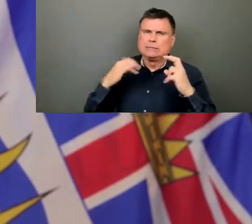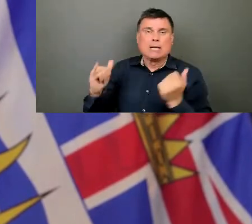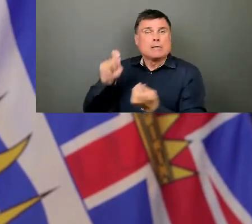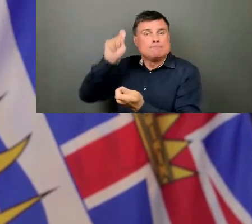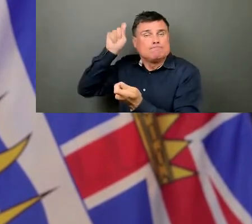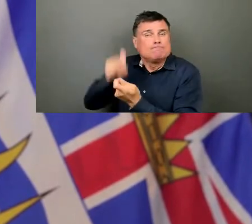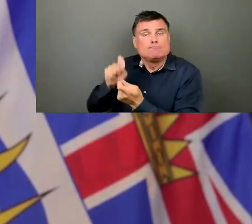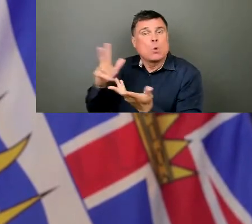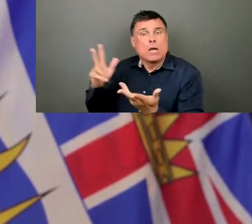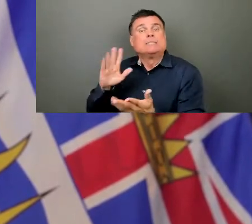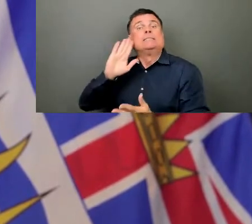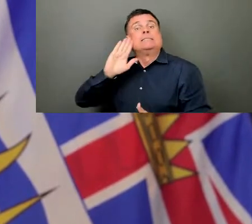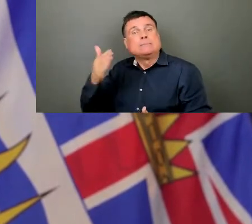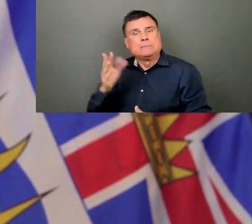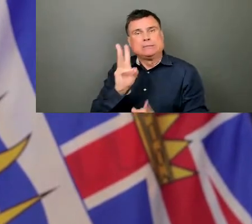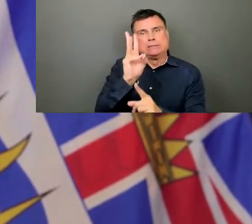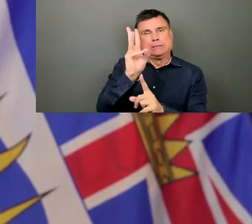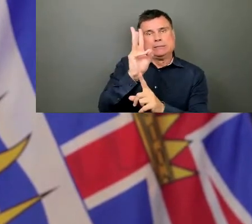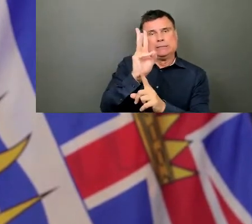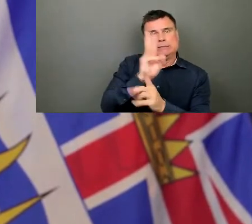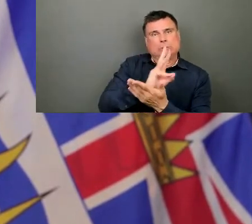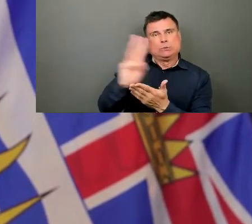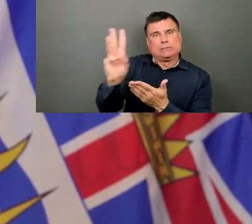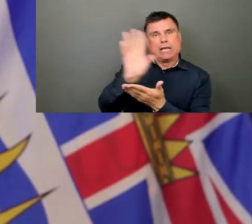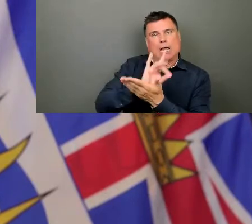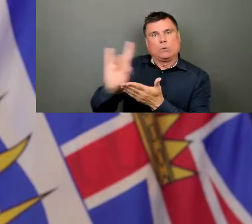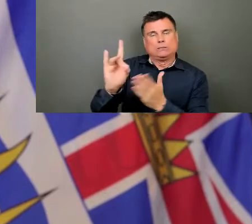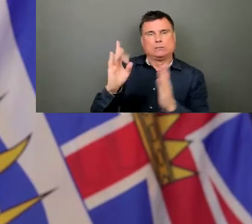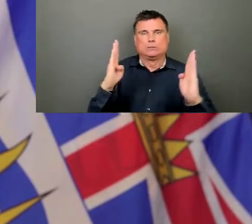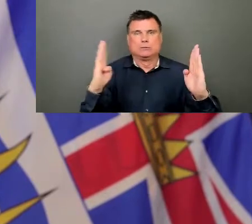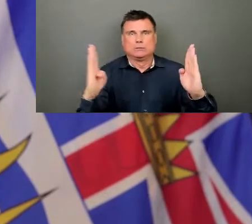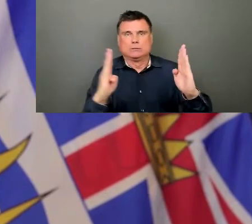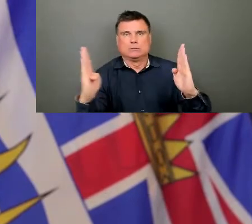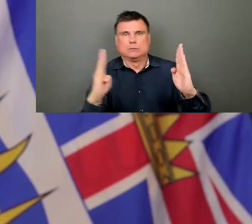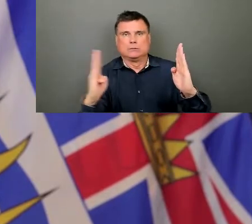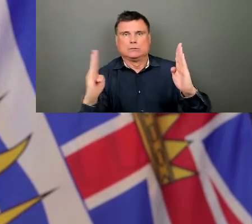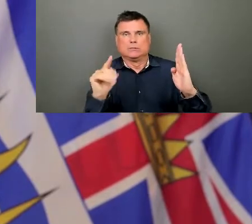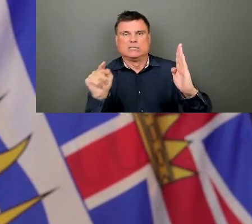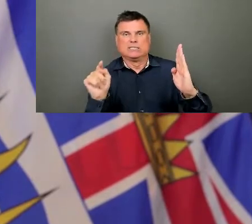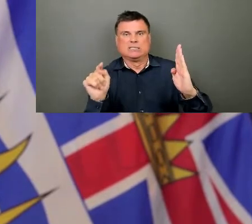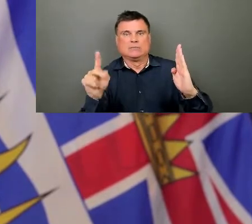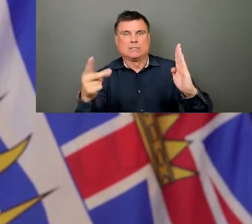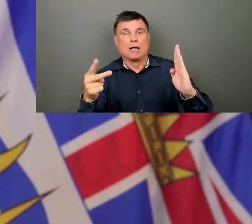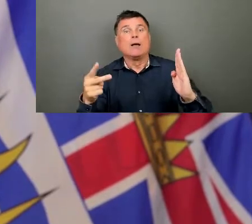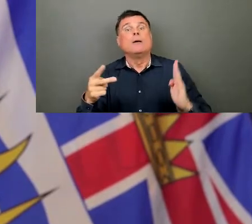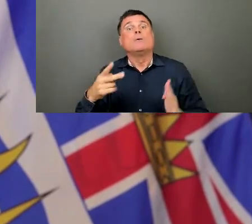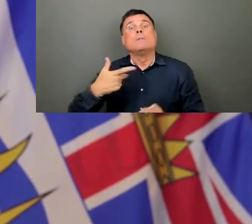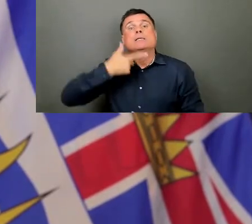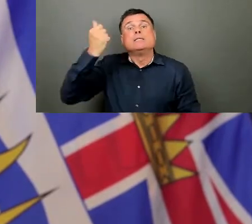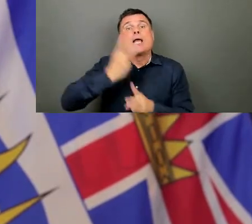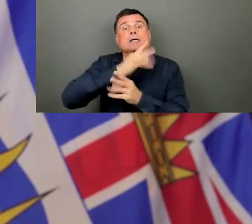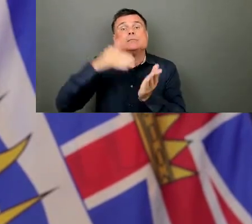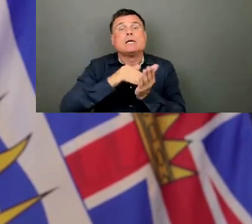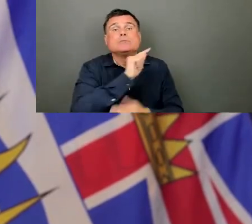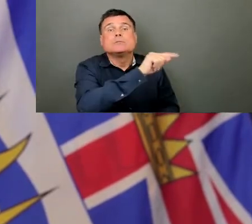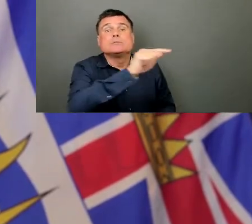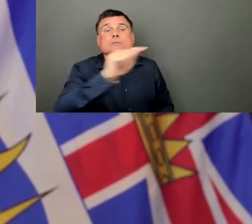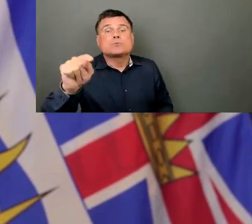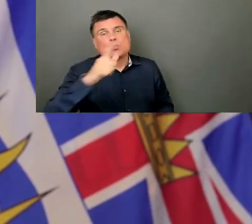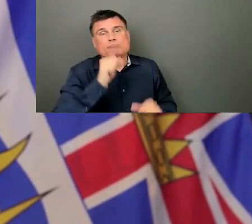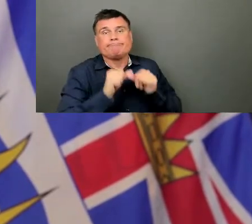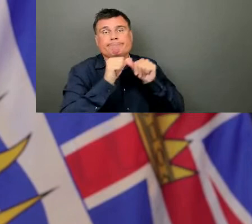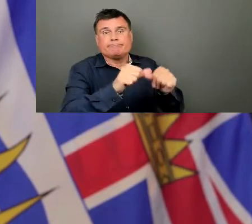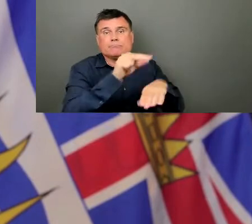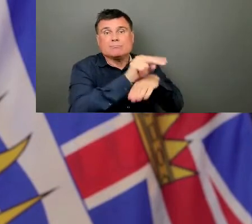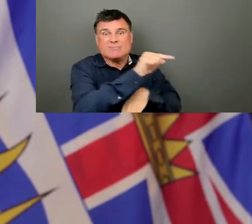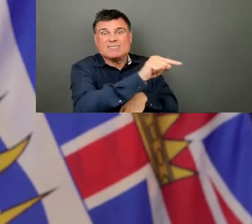around October-ish, which means that we can, so we're gearing up to be able to provide a third